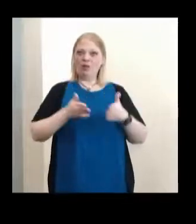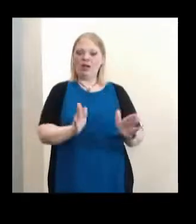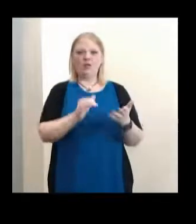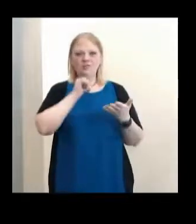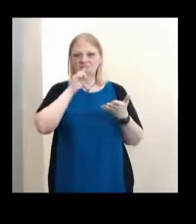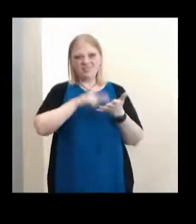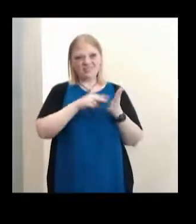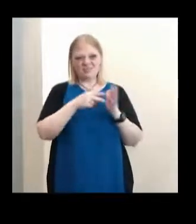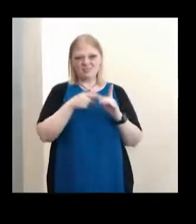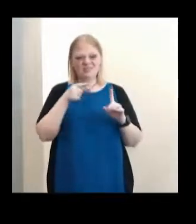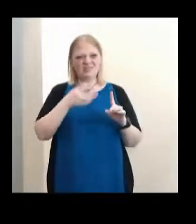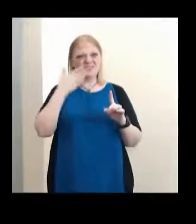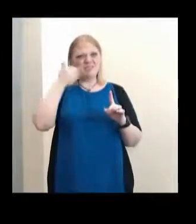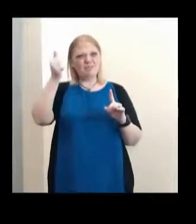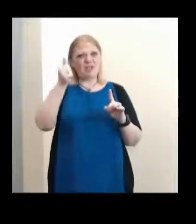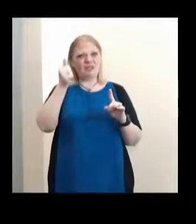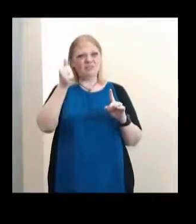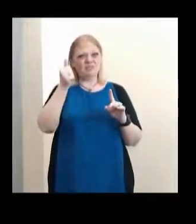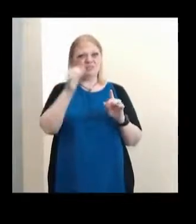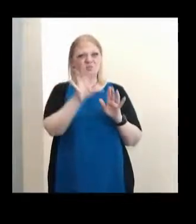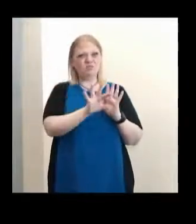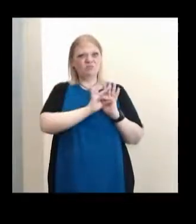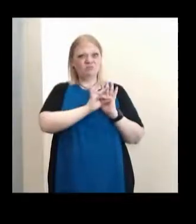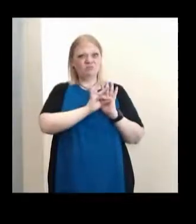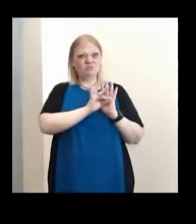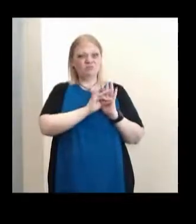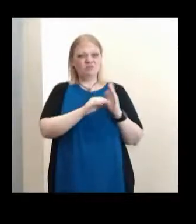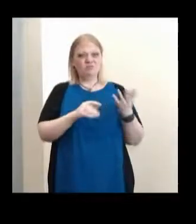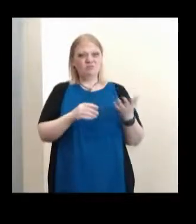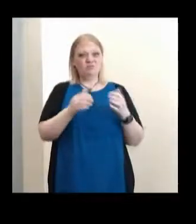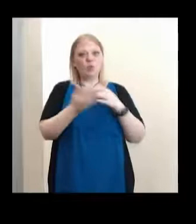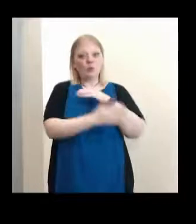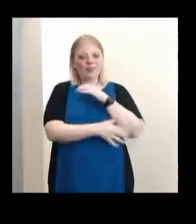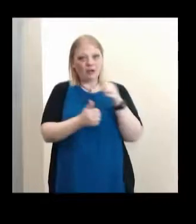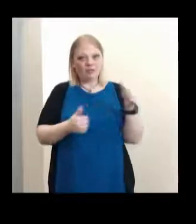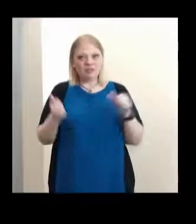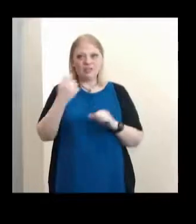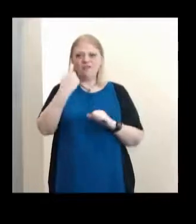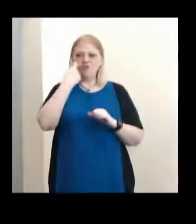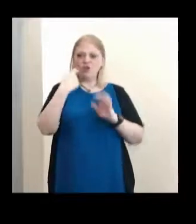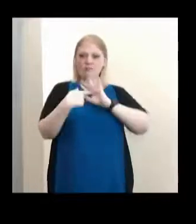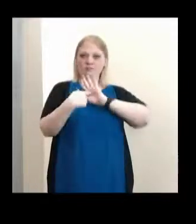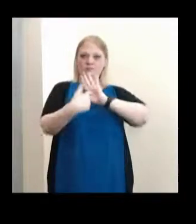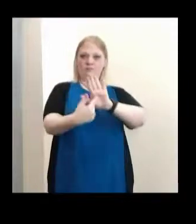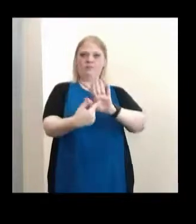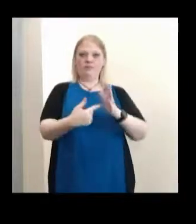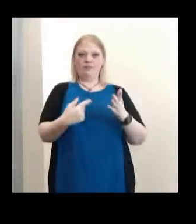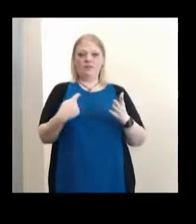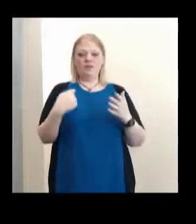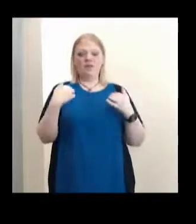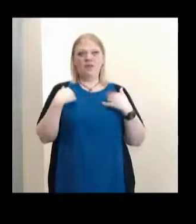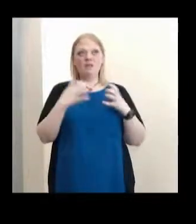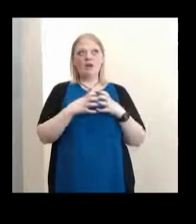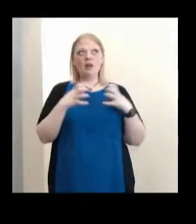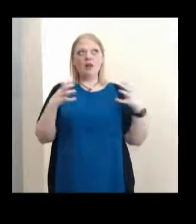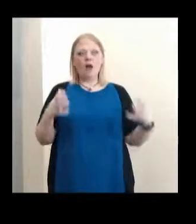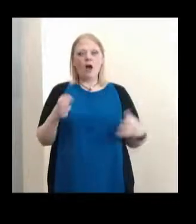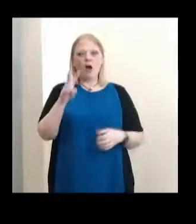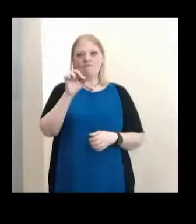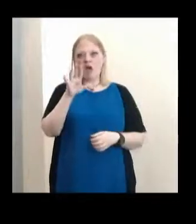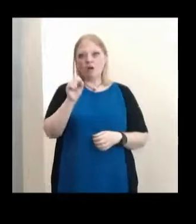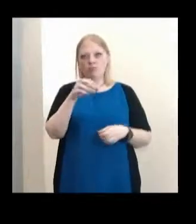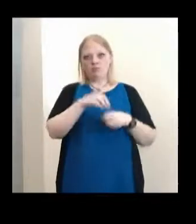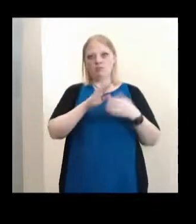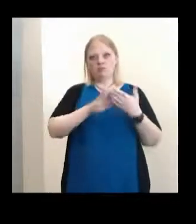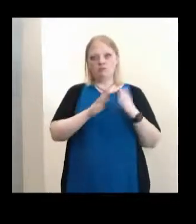that that's really the best choice for us. I mean, as the county executive just showed, we have a lot of virus in our